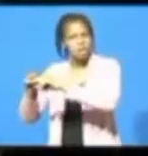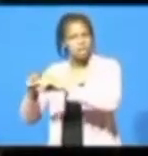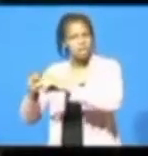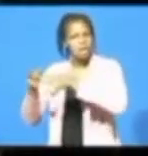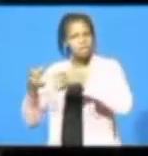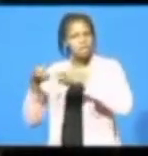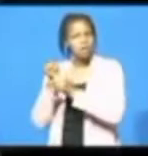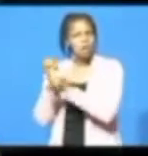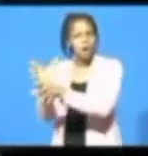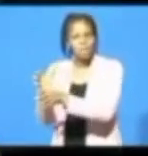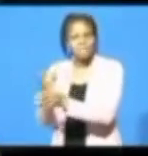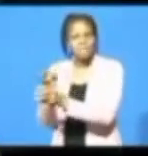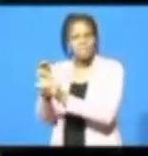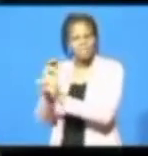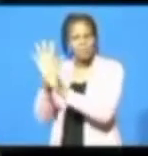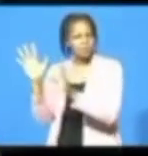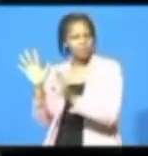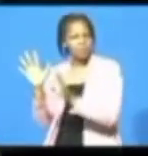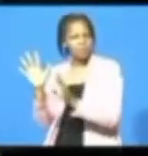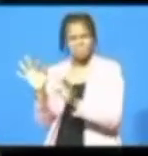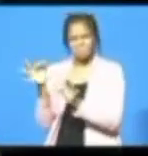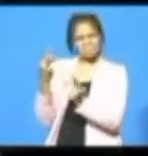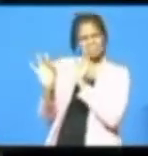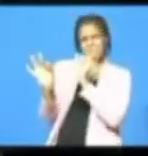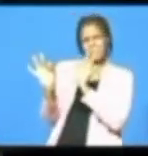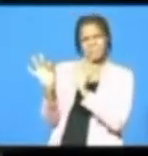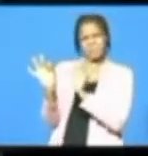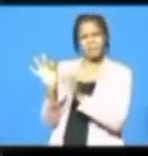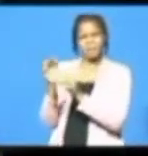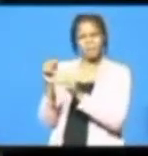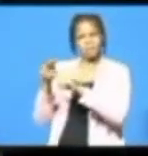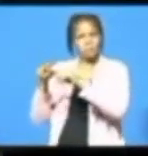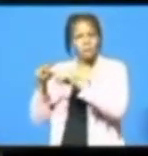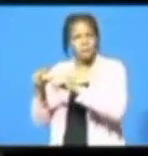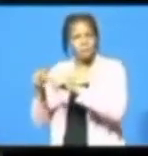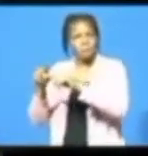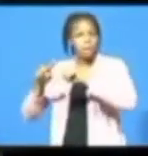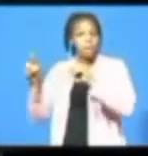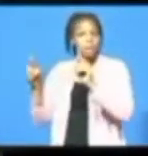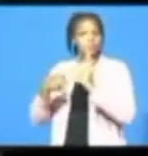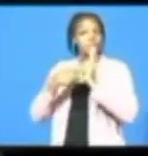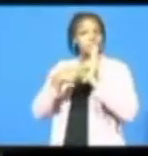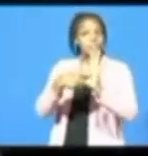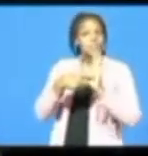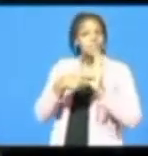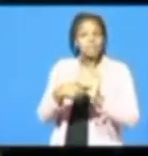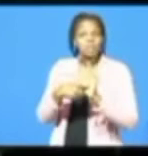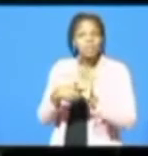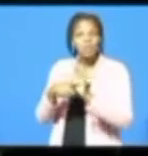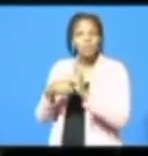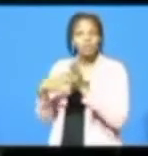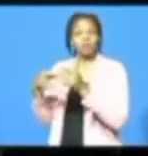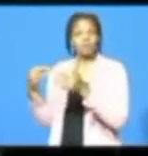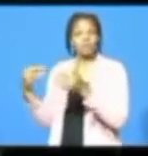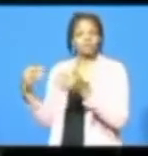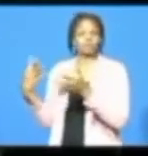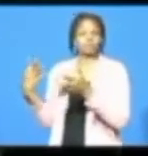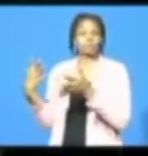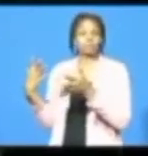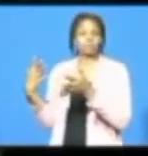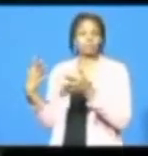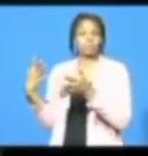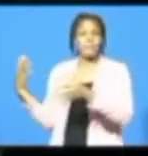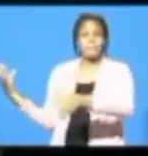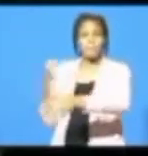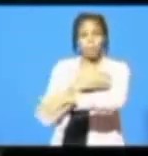miracle. The salt was just a representation of the restoring power of Jehovah